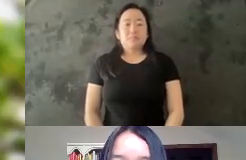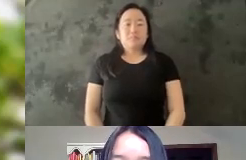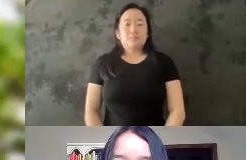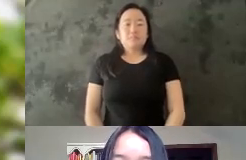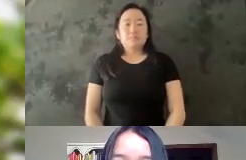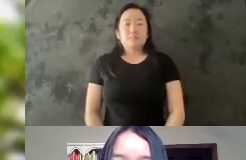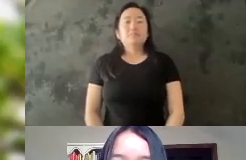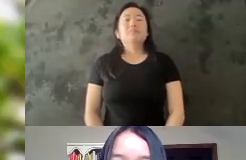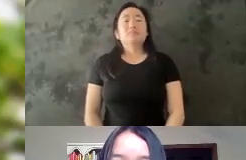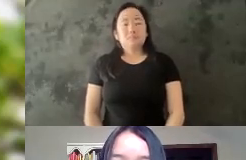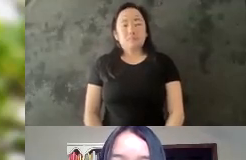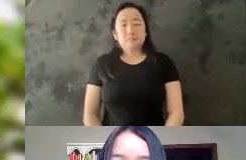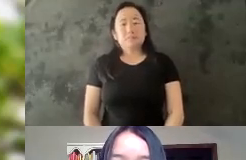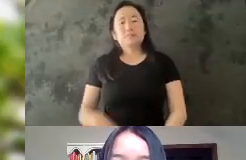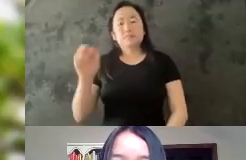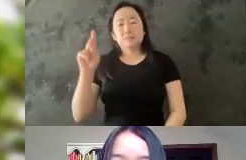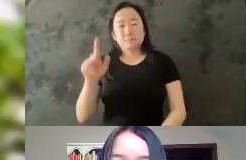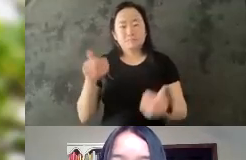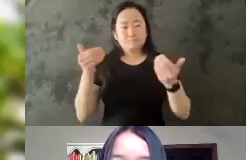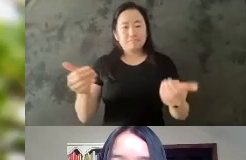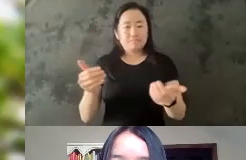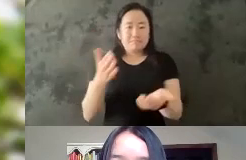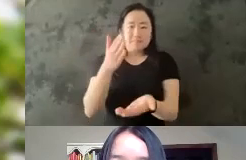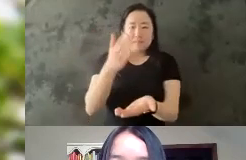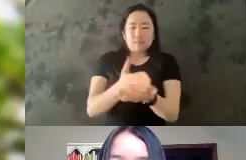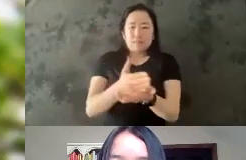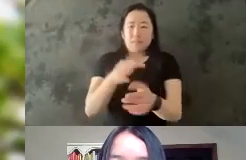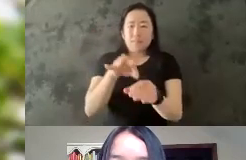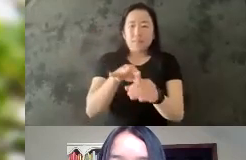All right, I'm going to go ahead and end it.